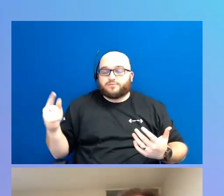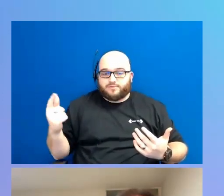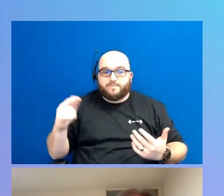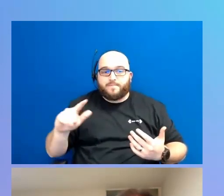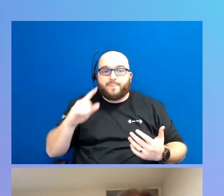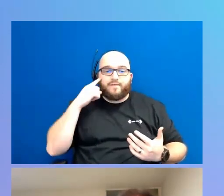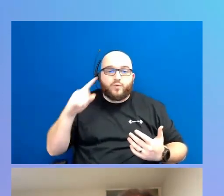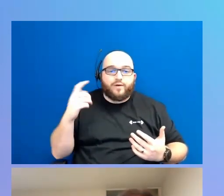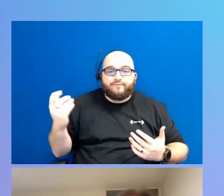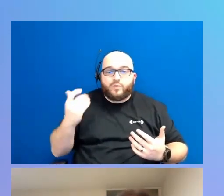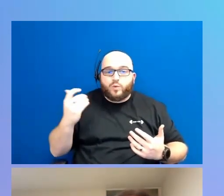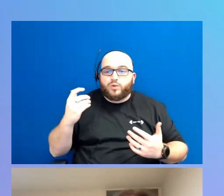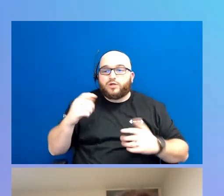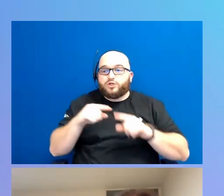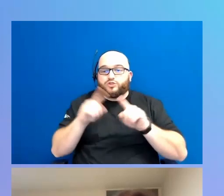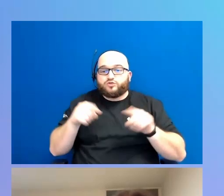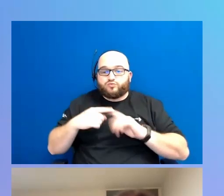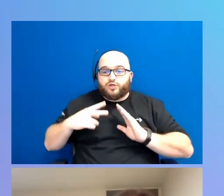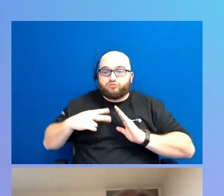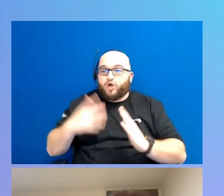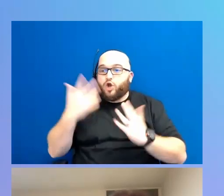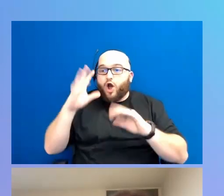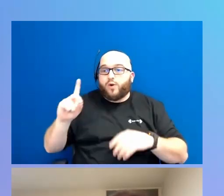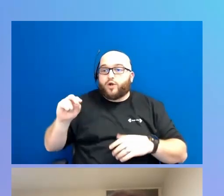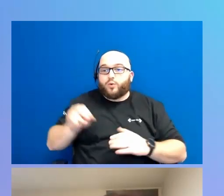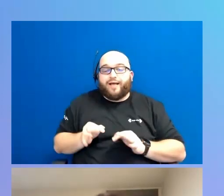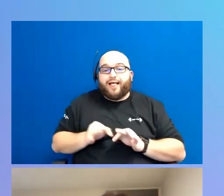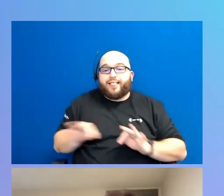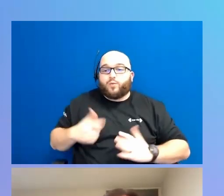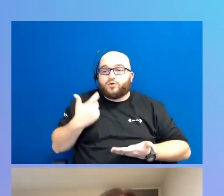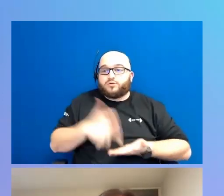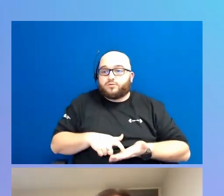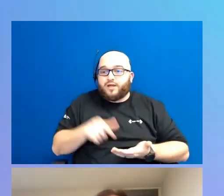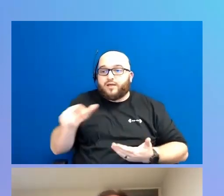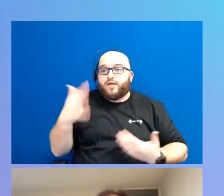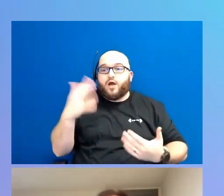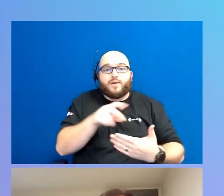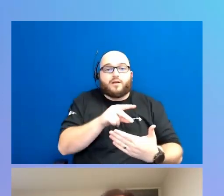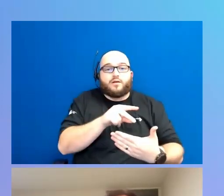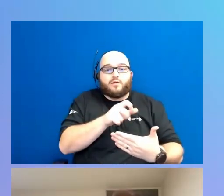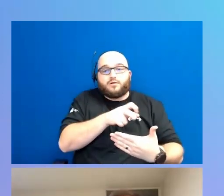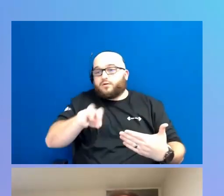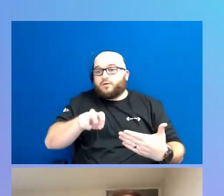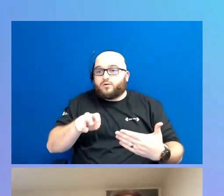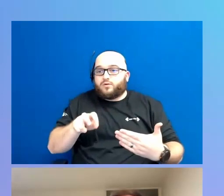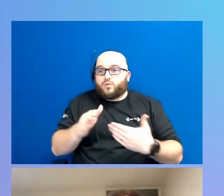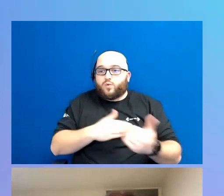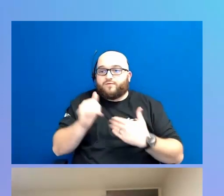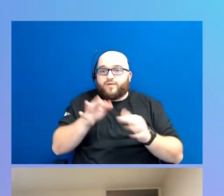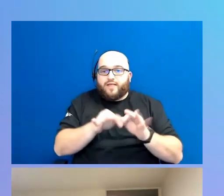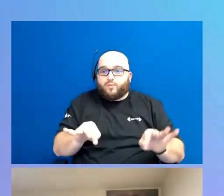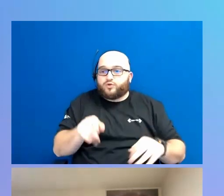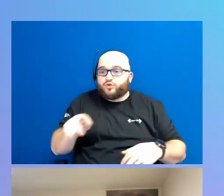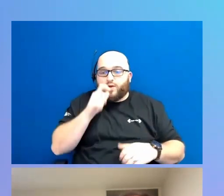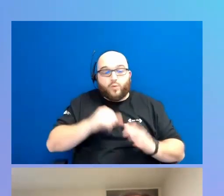Mobile screen readers already do language detection. They switch to whatever language the text is in. You don't need to identify the language,